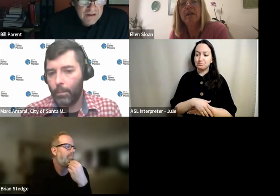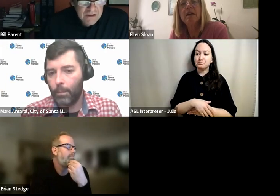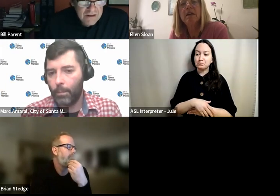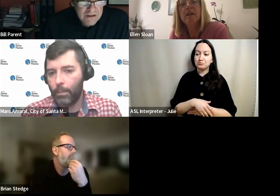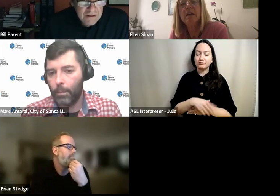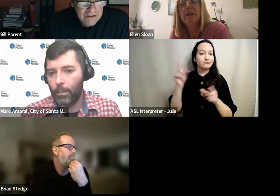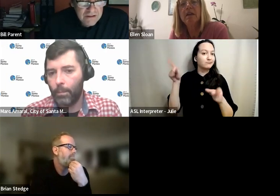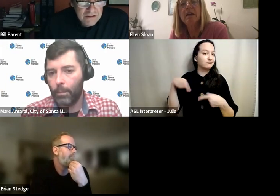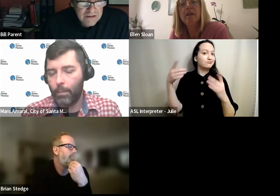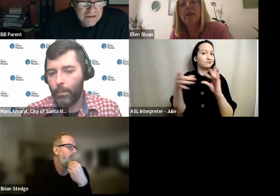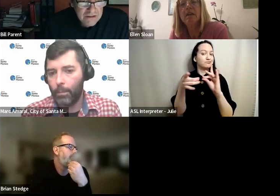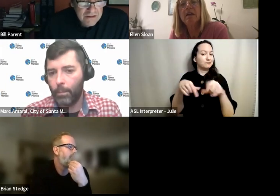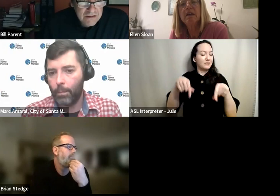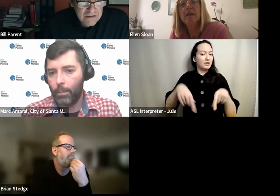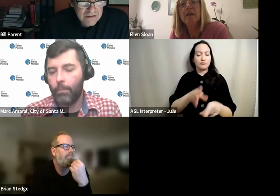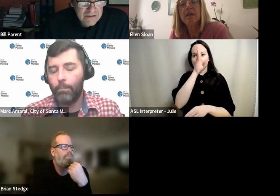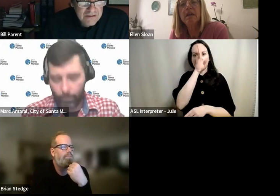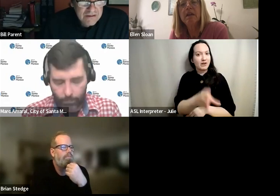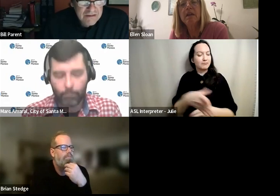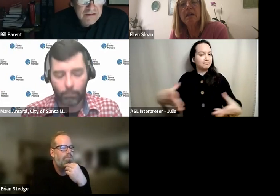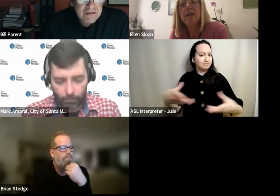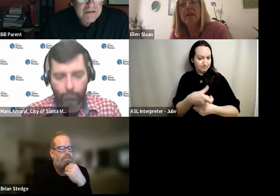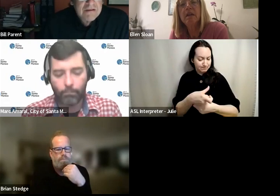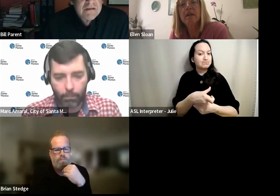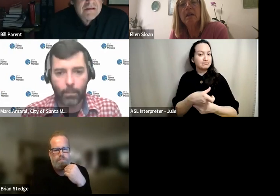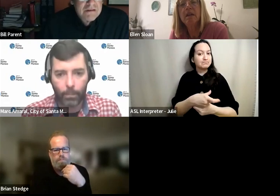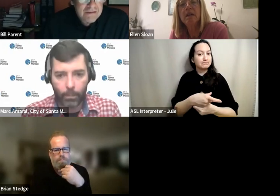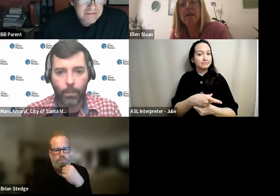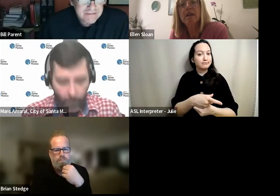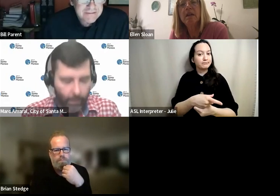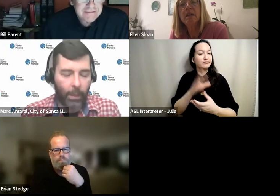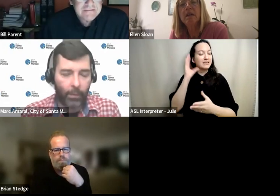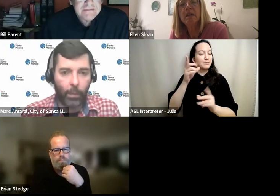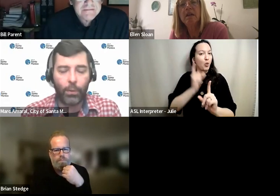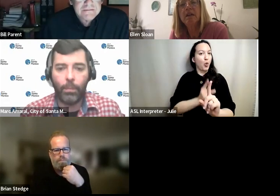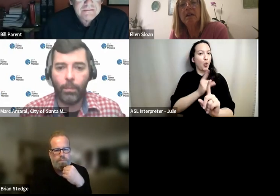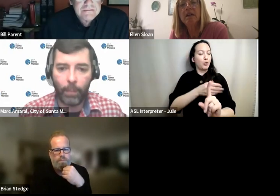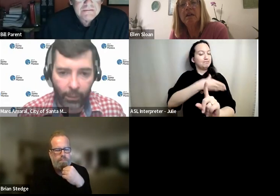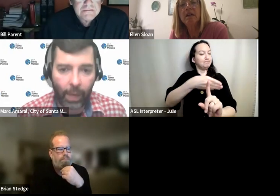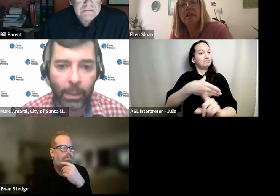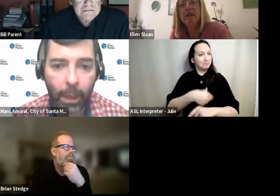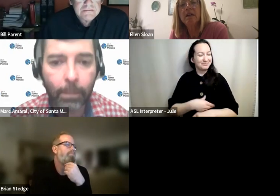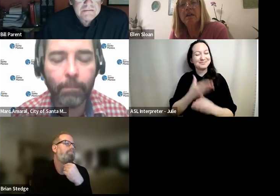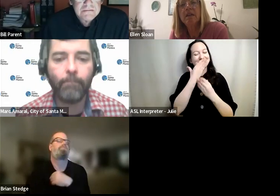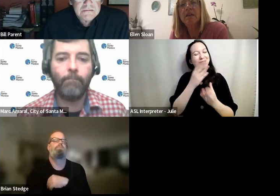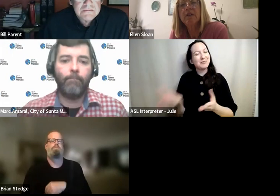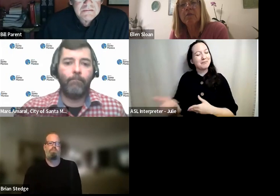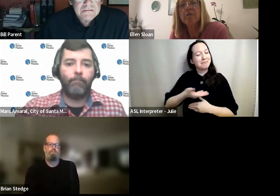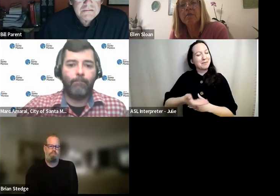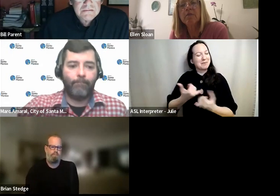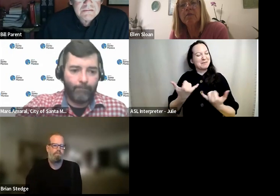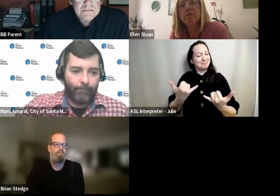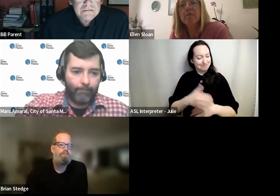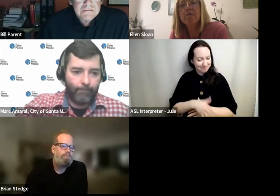as has been said, this is very straightforward and concise, and it looks like you're right on target. Thank you very much. Thank you for having me tonight.